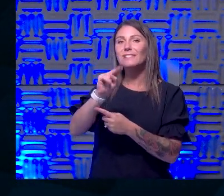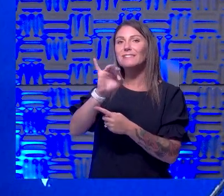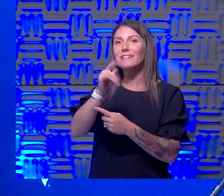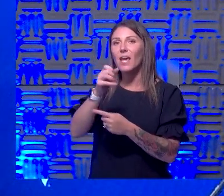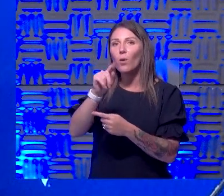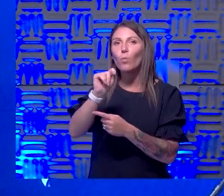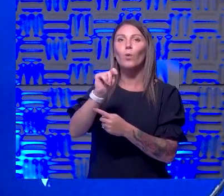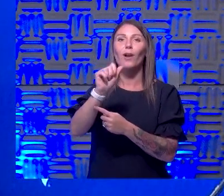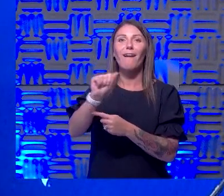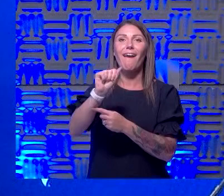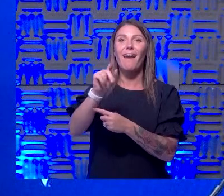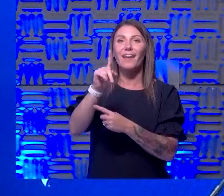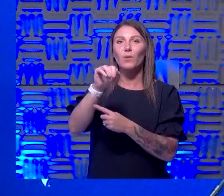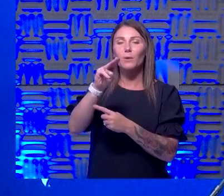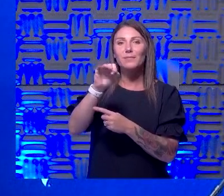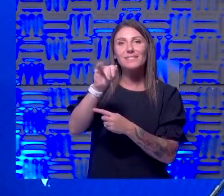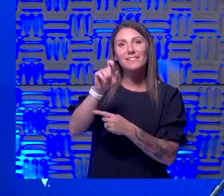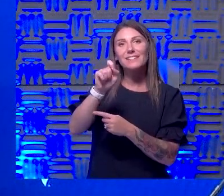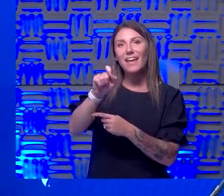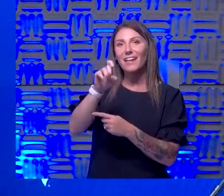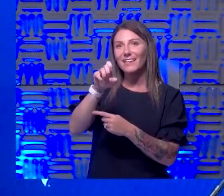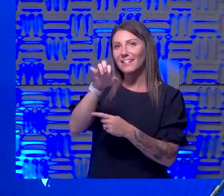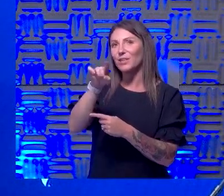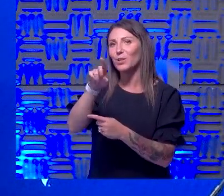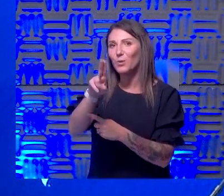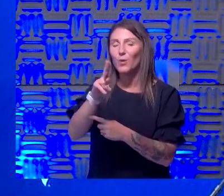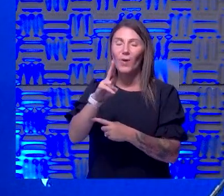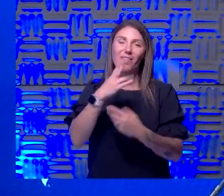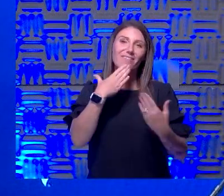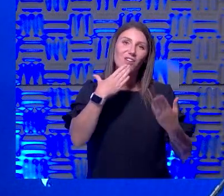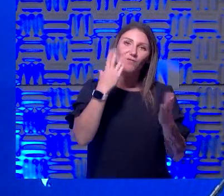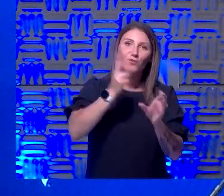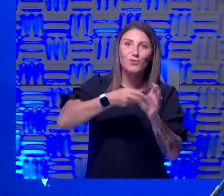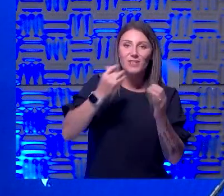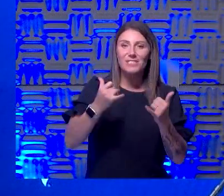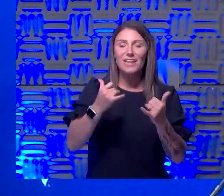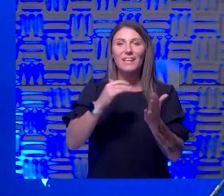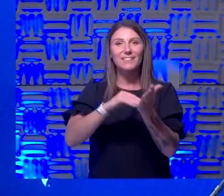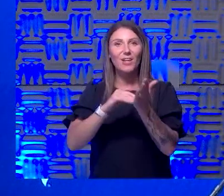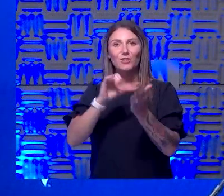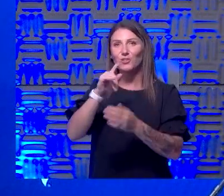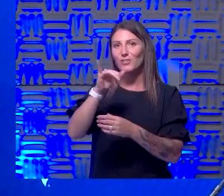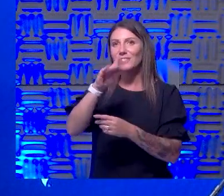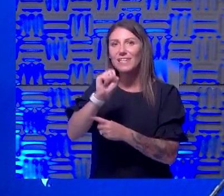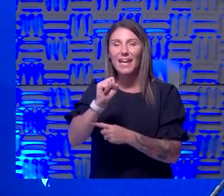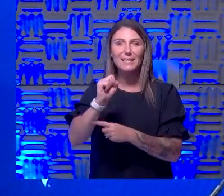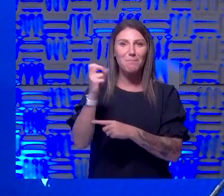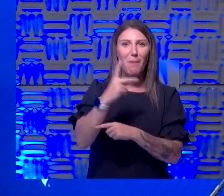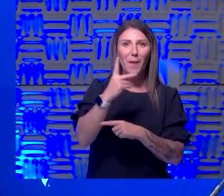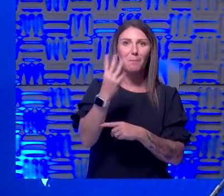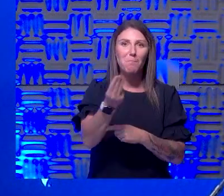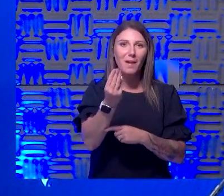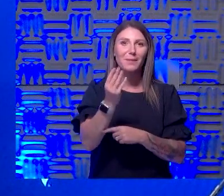So thank you so much for joining us today. We're so glad you're with us. Dr. Stites will be back on Monday. We will be back tomorrow. Make it a good one.